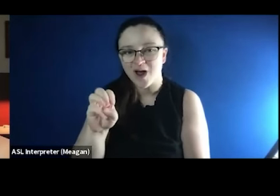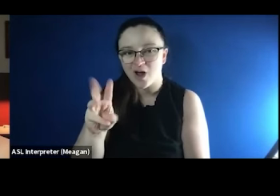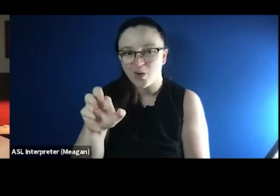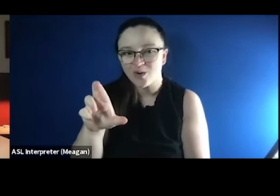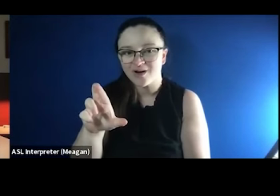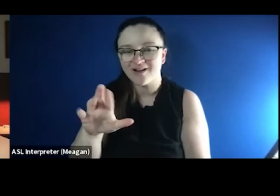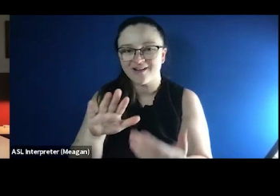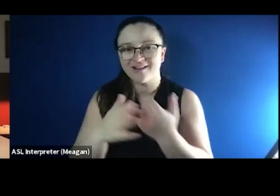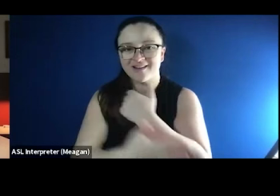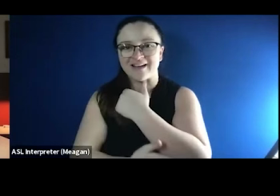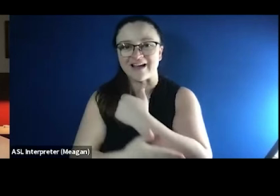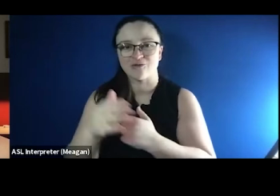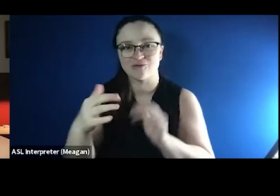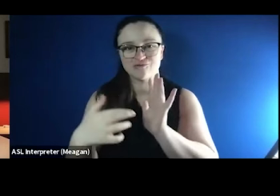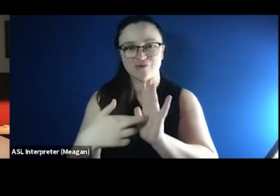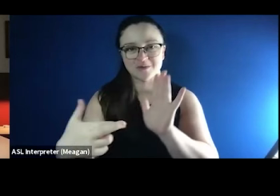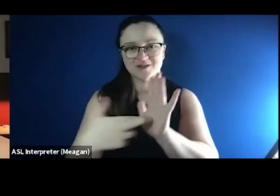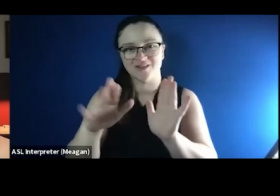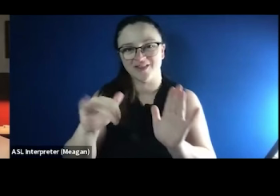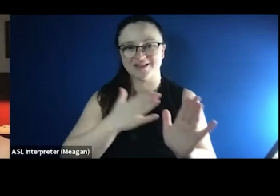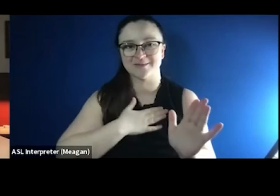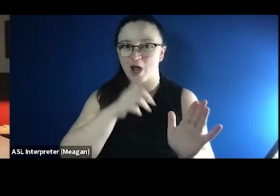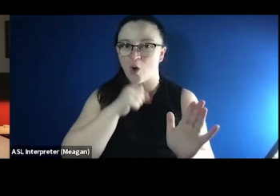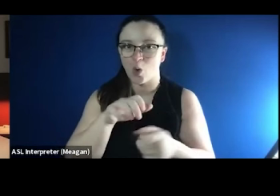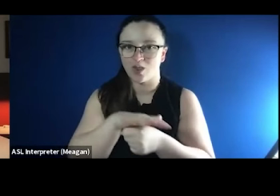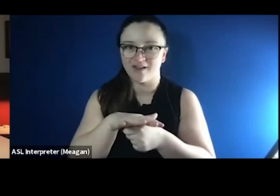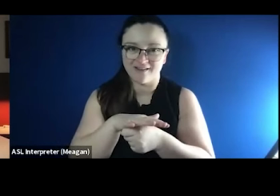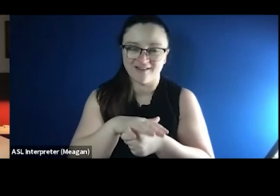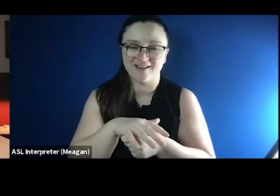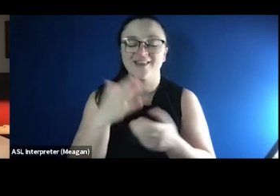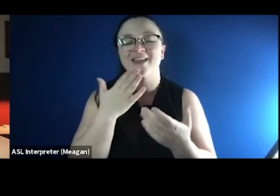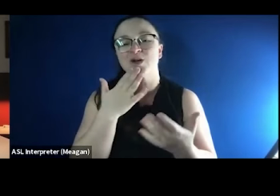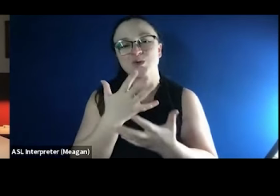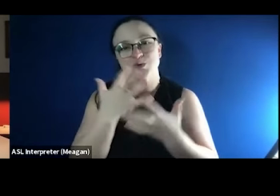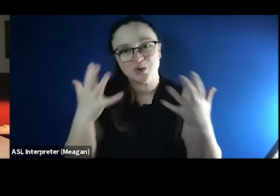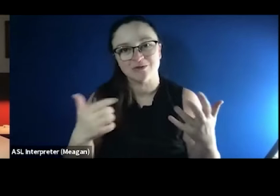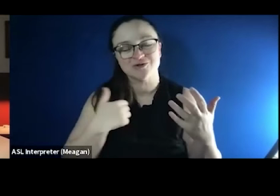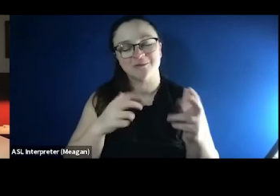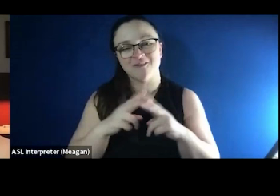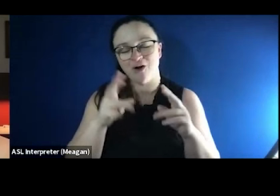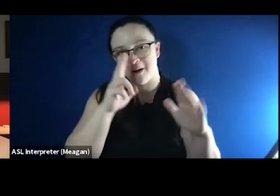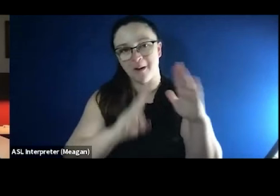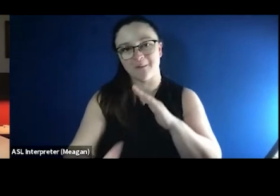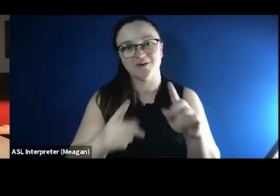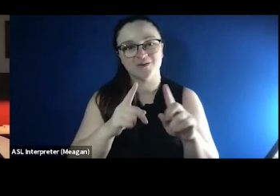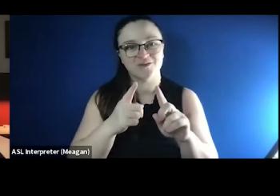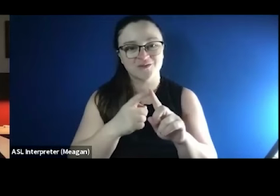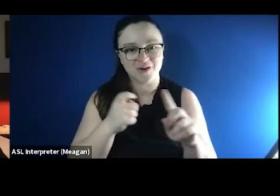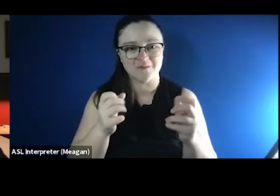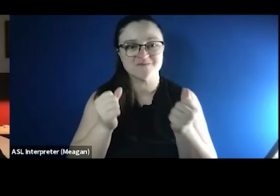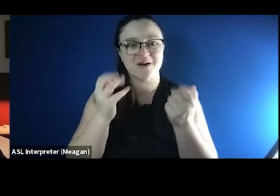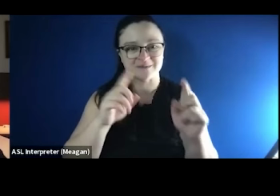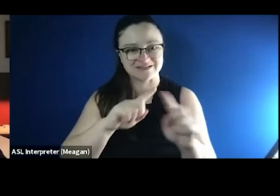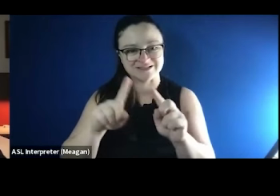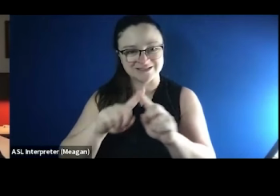So that's my old stomping grounds. I appreciate so very much and am humbled by the wide variety of folks who have joined us